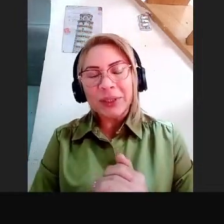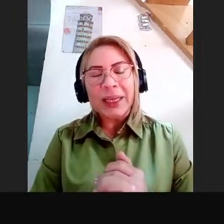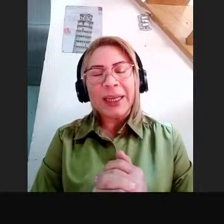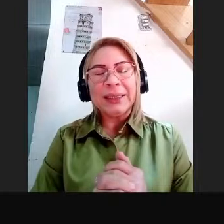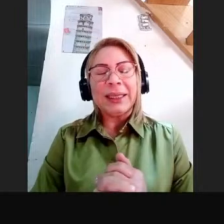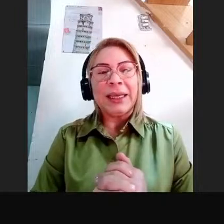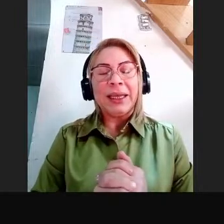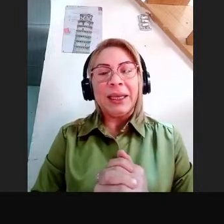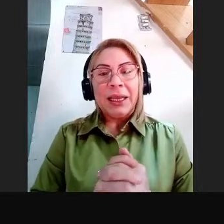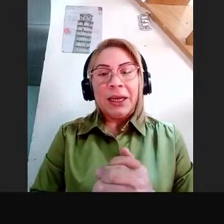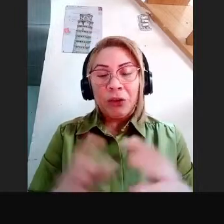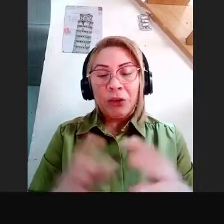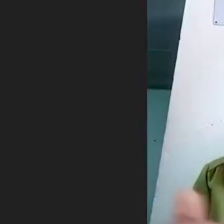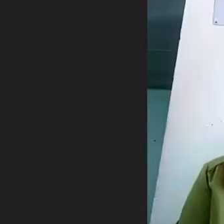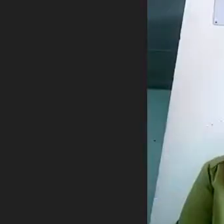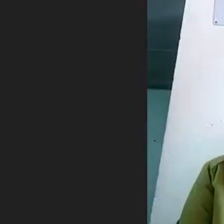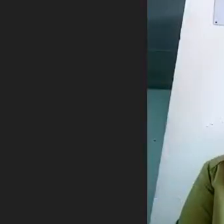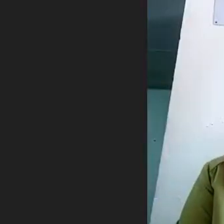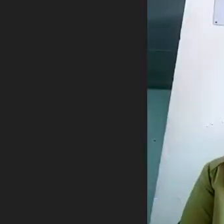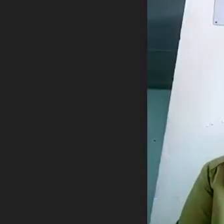Then, not only